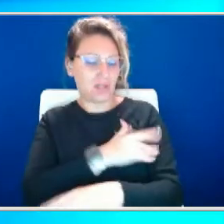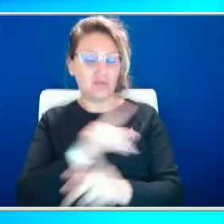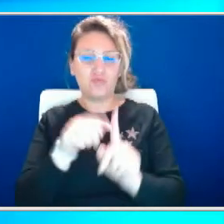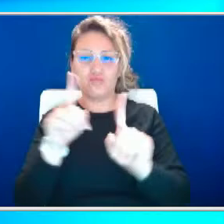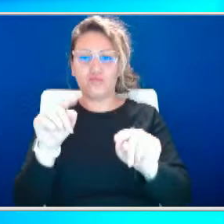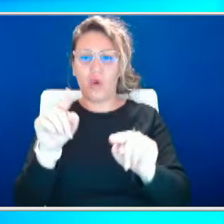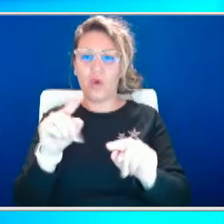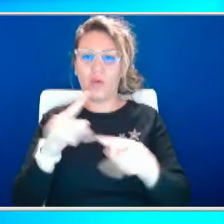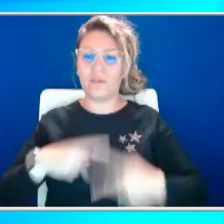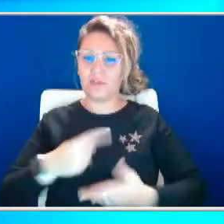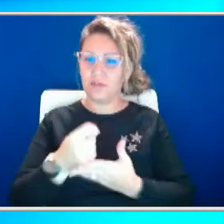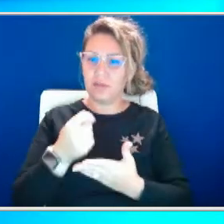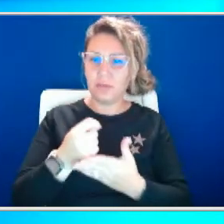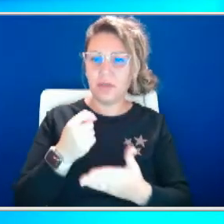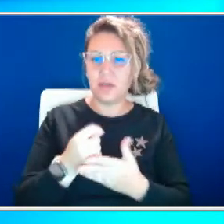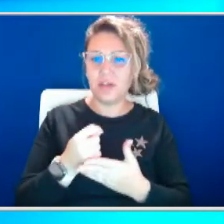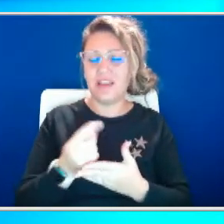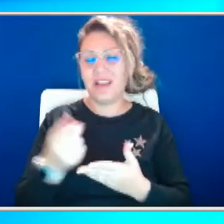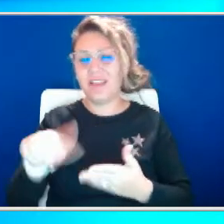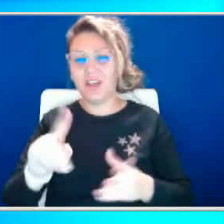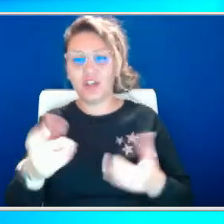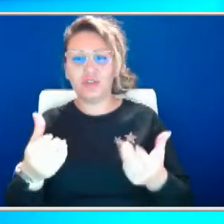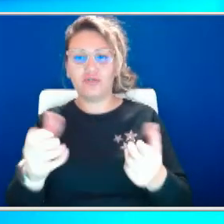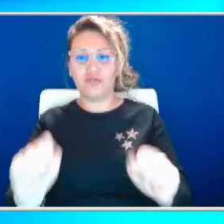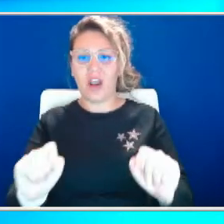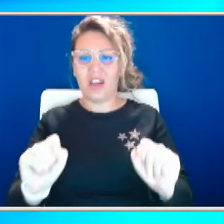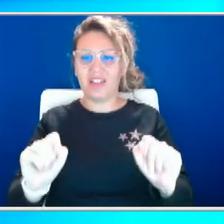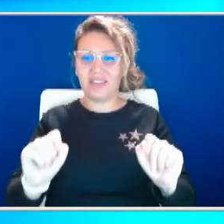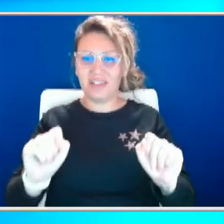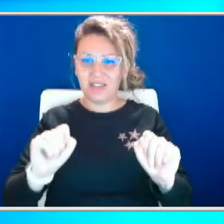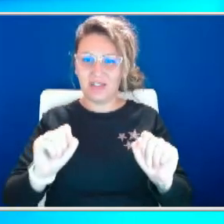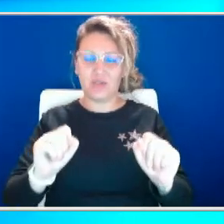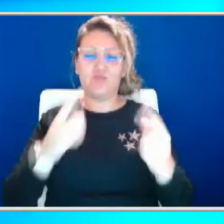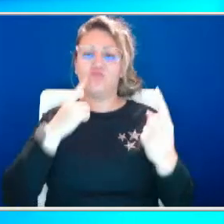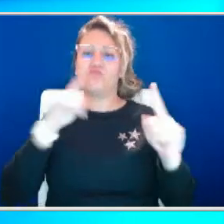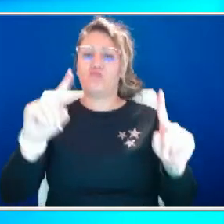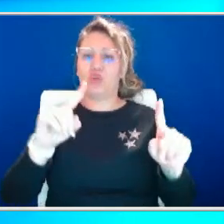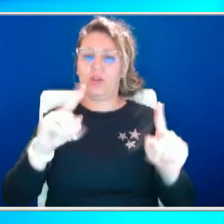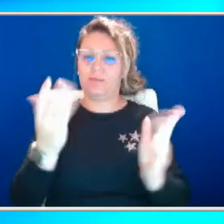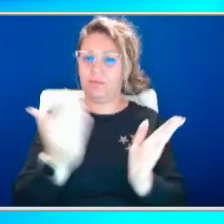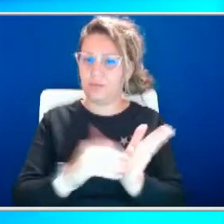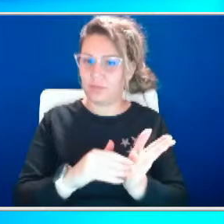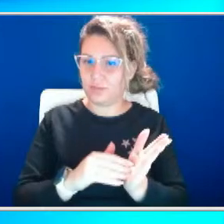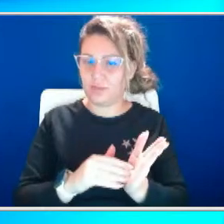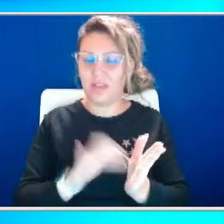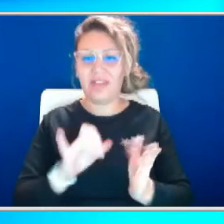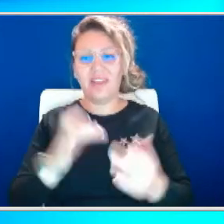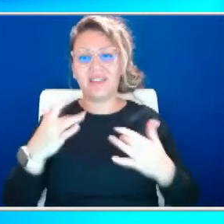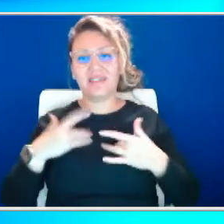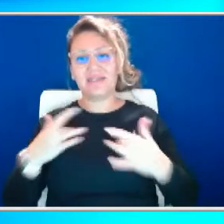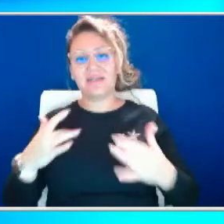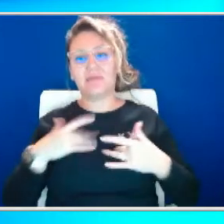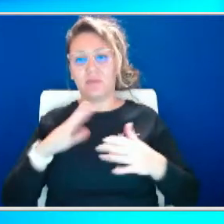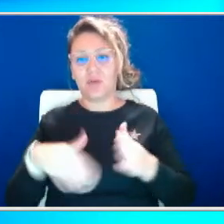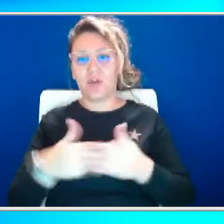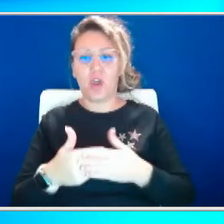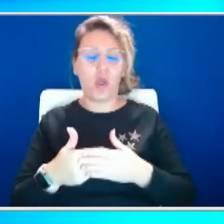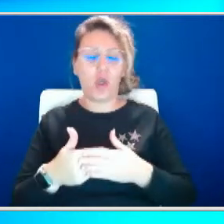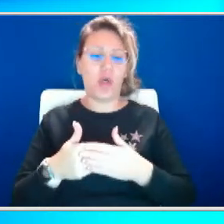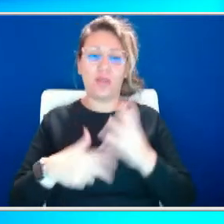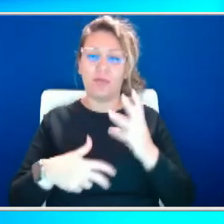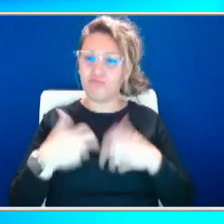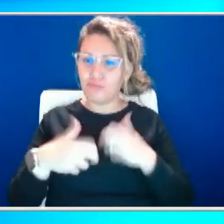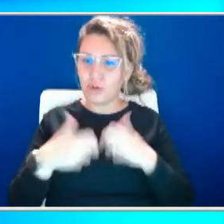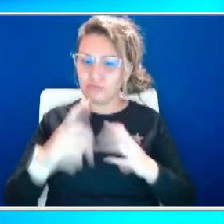that the physical therapist is trying to get to start working normally again. This is where usually all the problems start. Patients potentially may have had